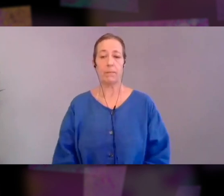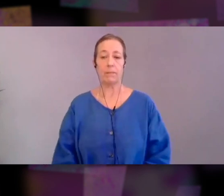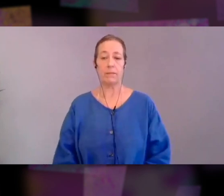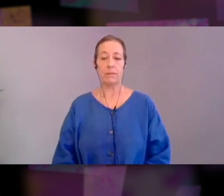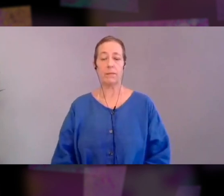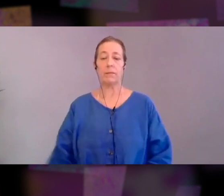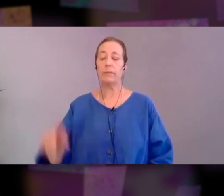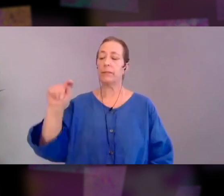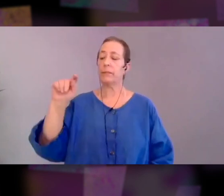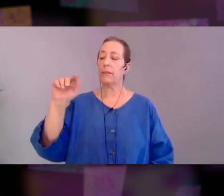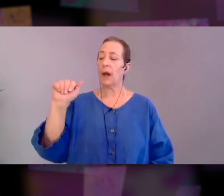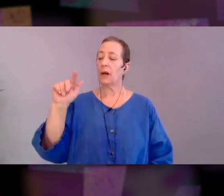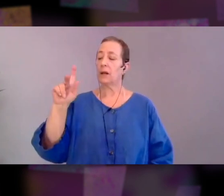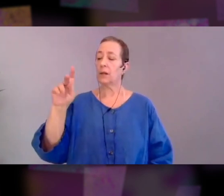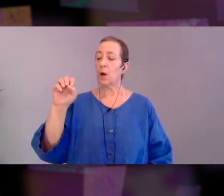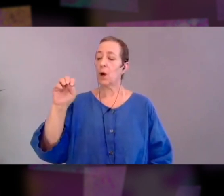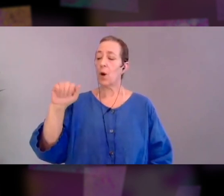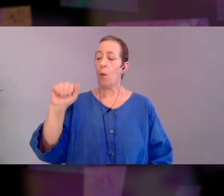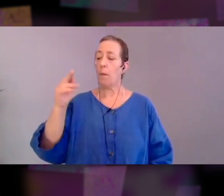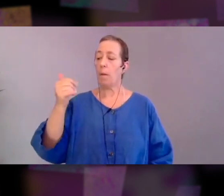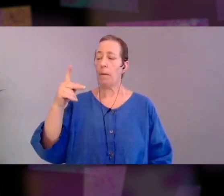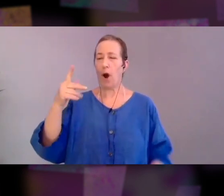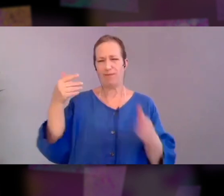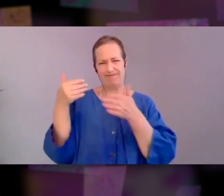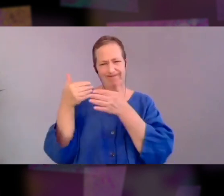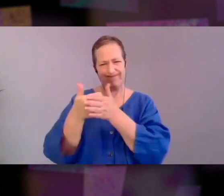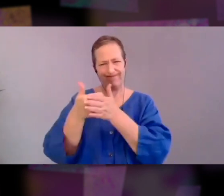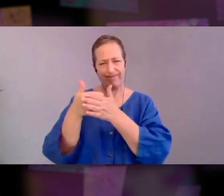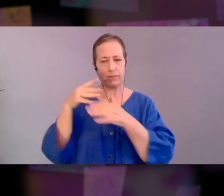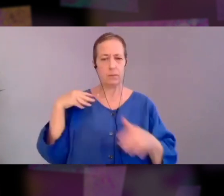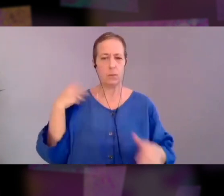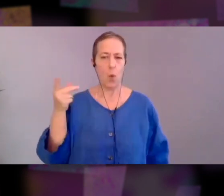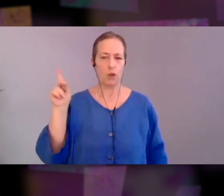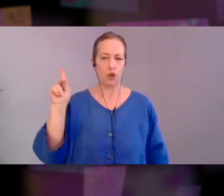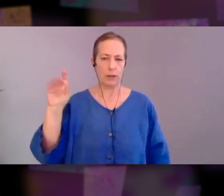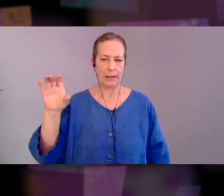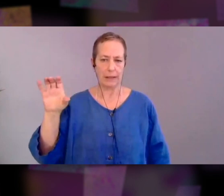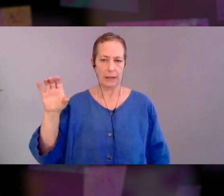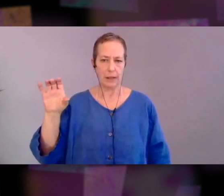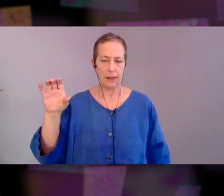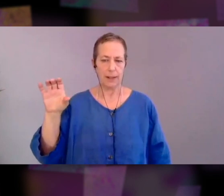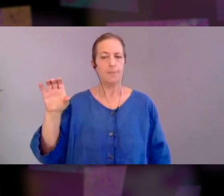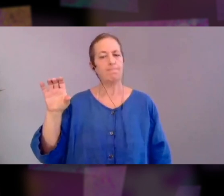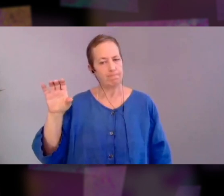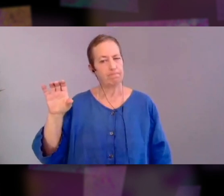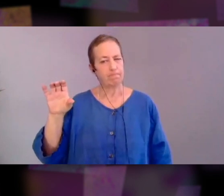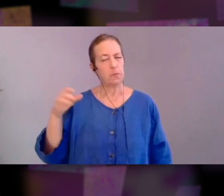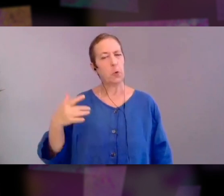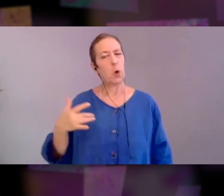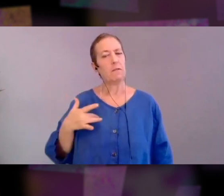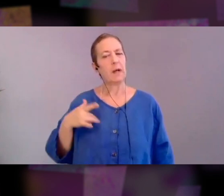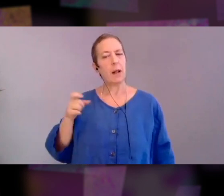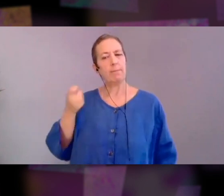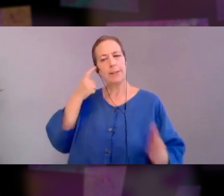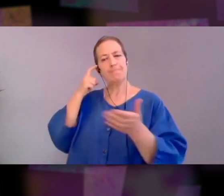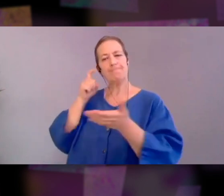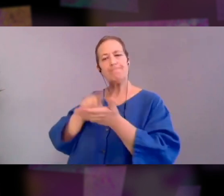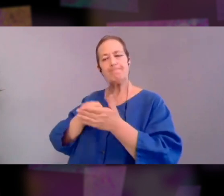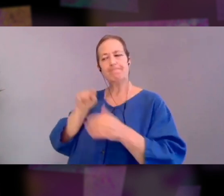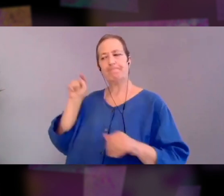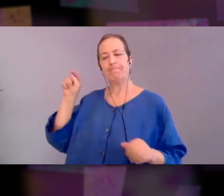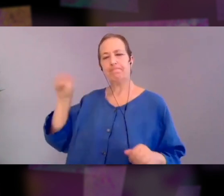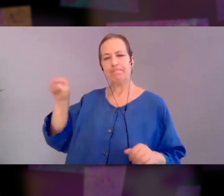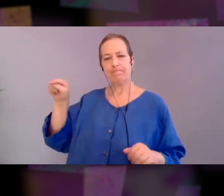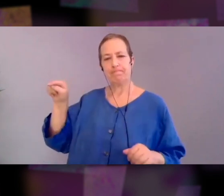Tacoma Park is just outside the U.S. Capitol of Washington, D.C., which compels me to acknowledge that the establishment of the United